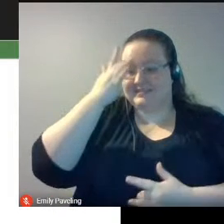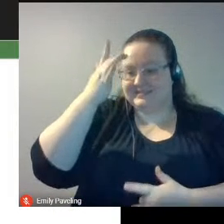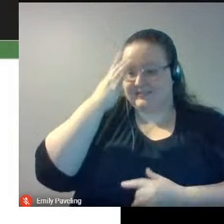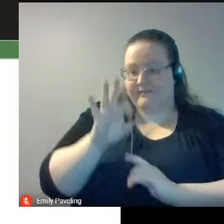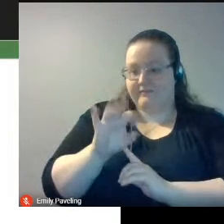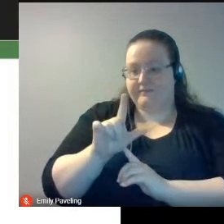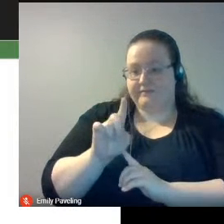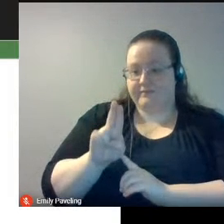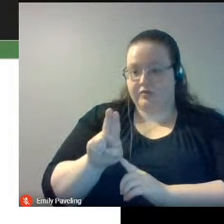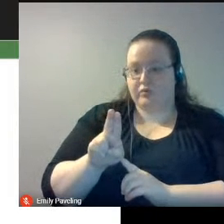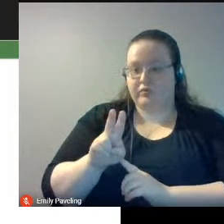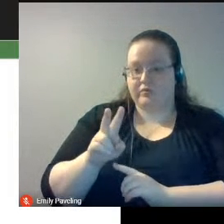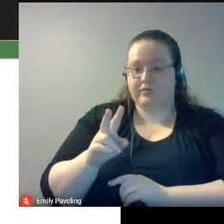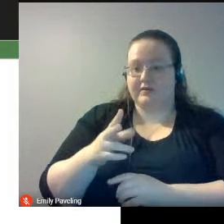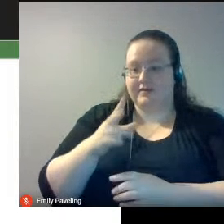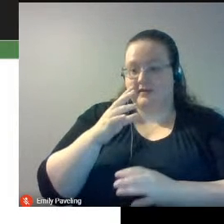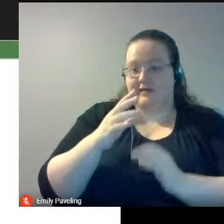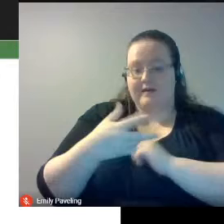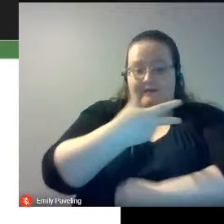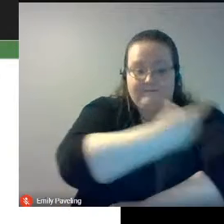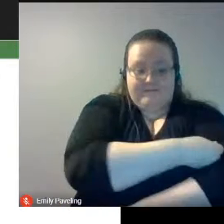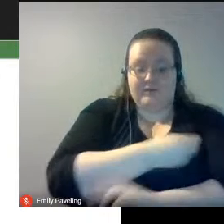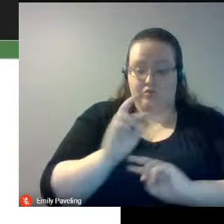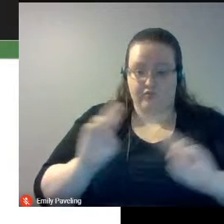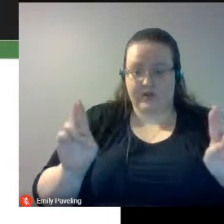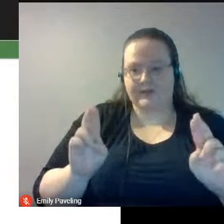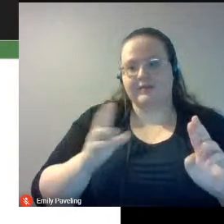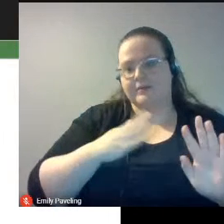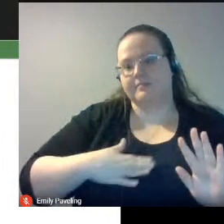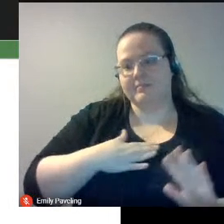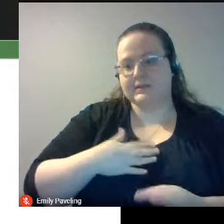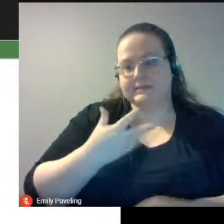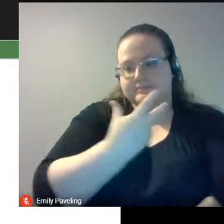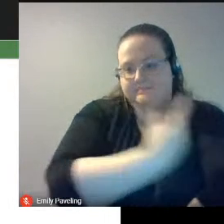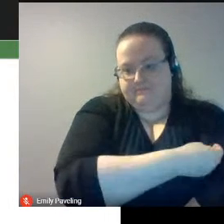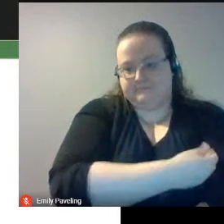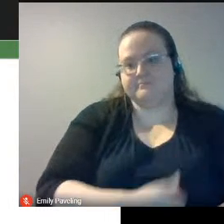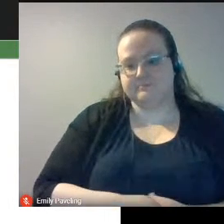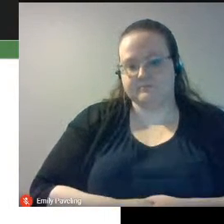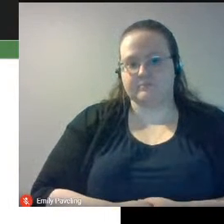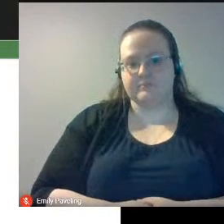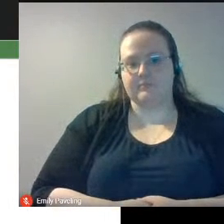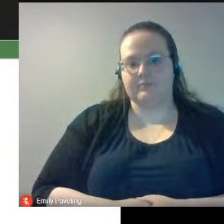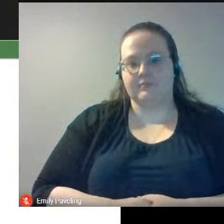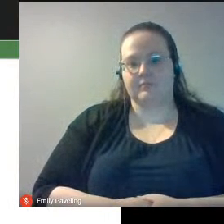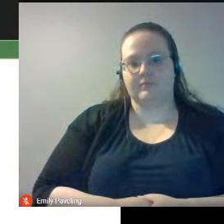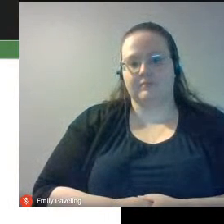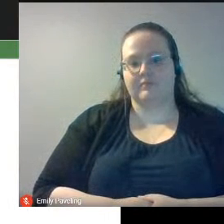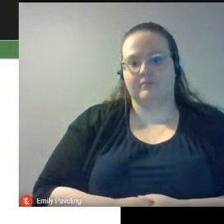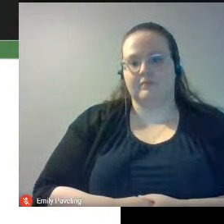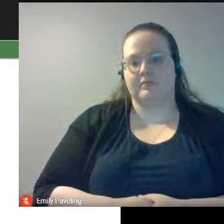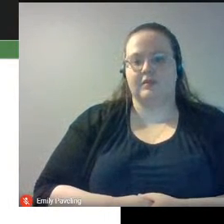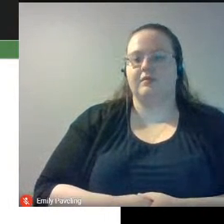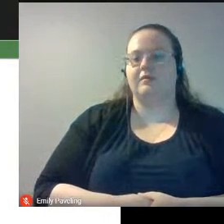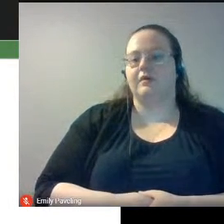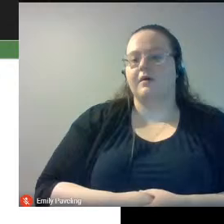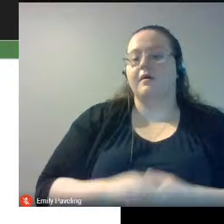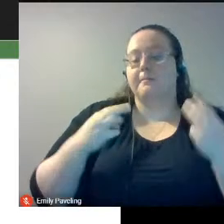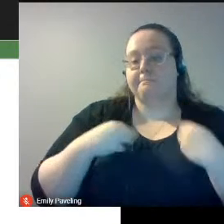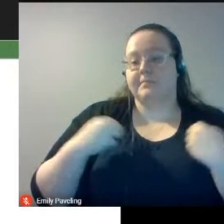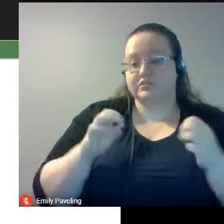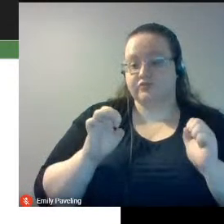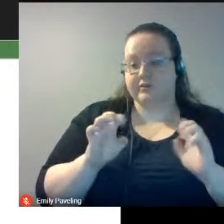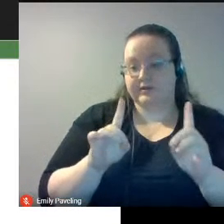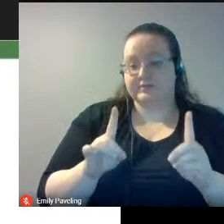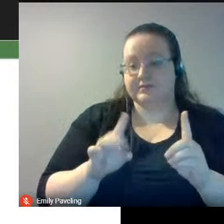School boards must follow minimum requirements set out by the Board of Education and by the Ministry of Education